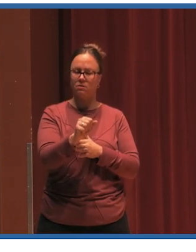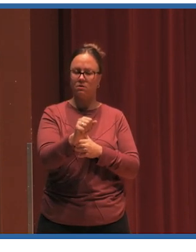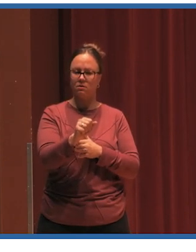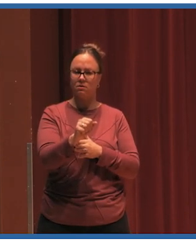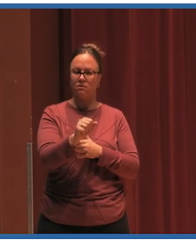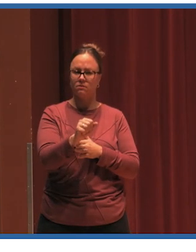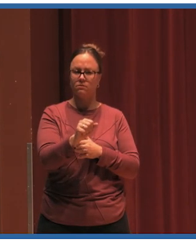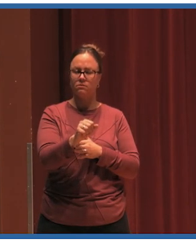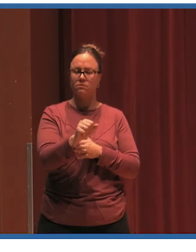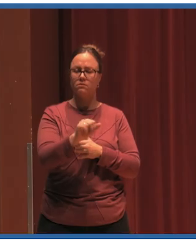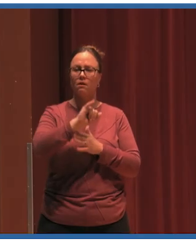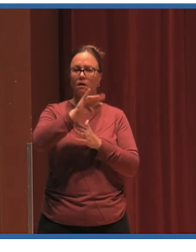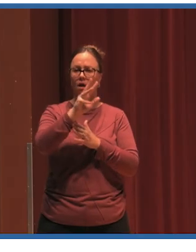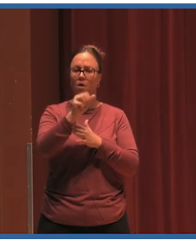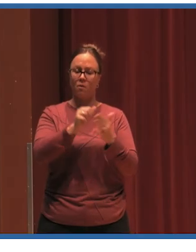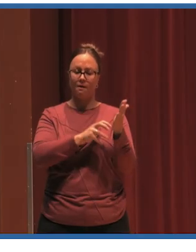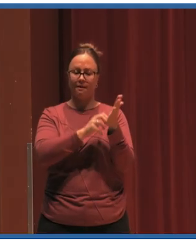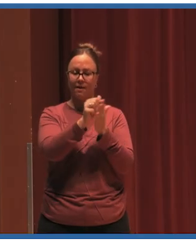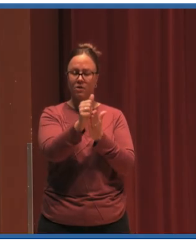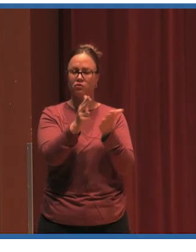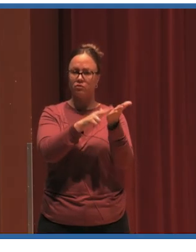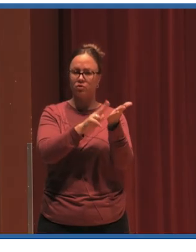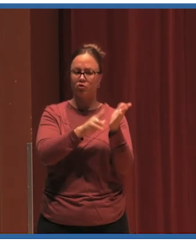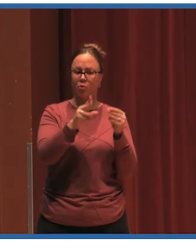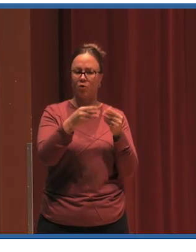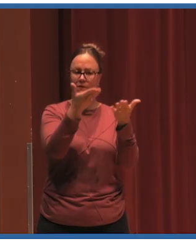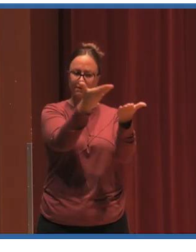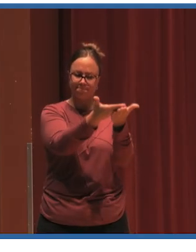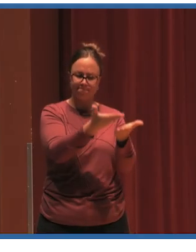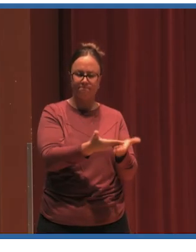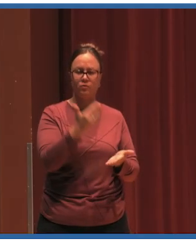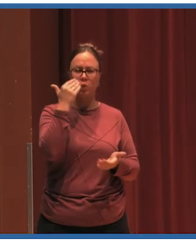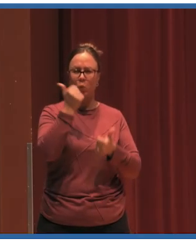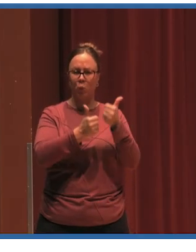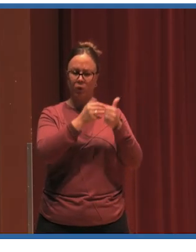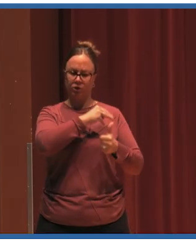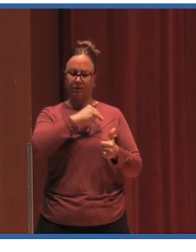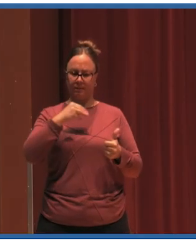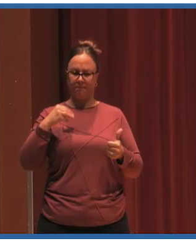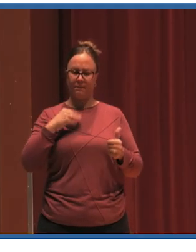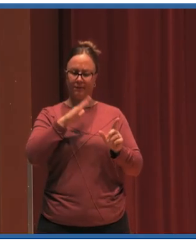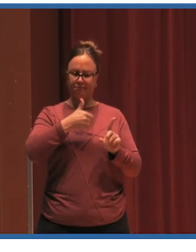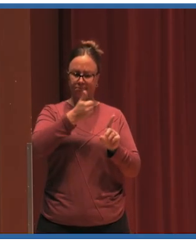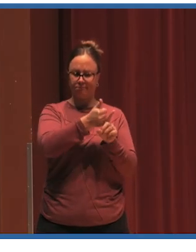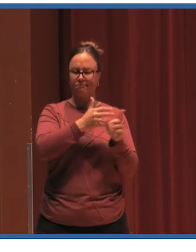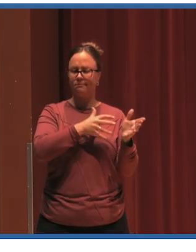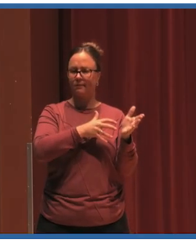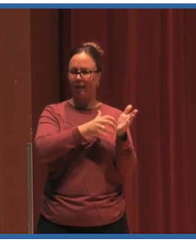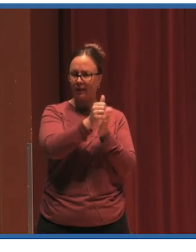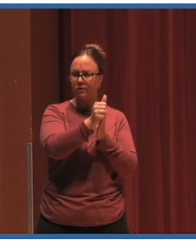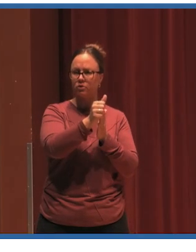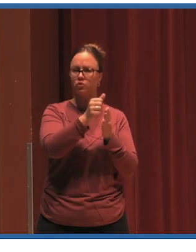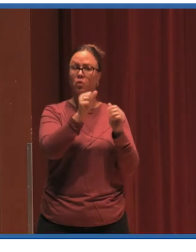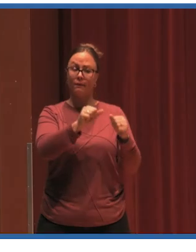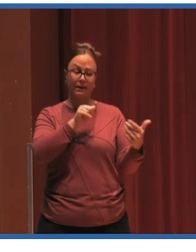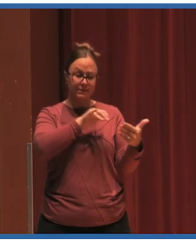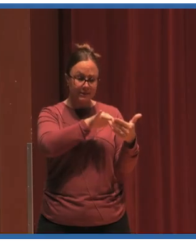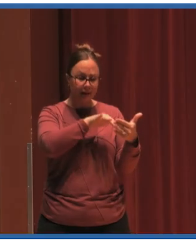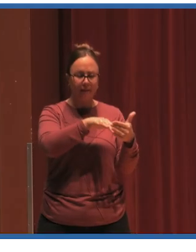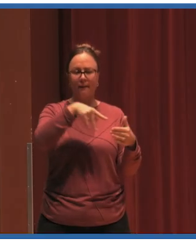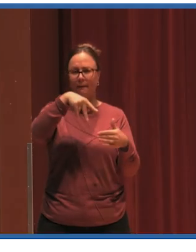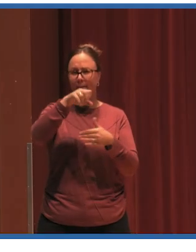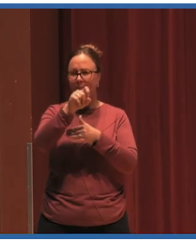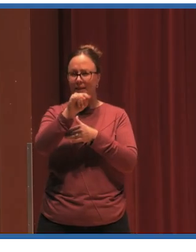Registry provides the data to that study so that they know which members of their cohort got cancer, so they can study things like